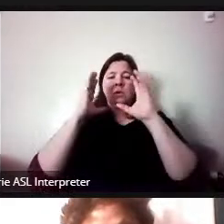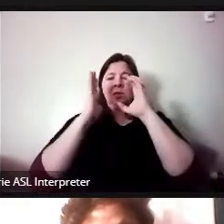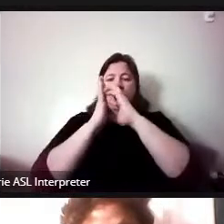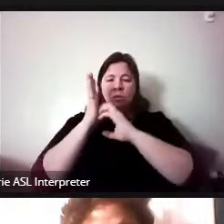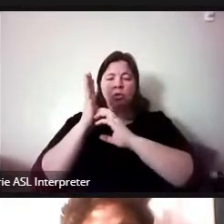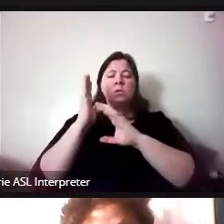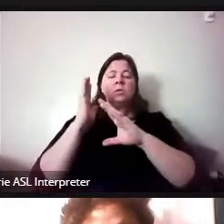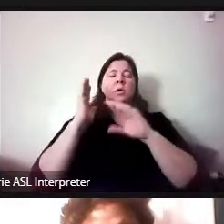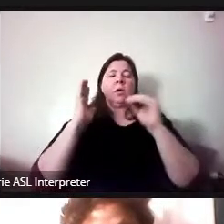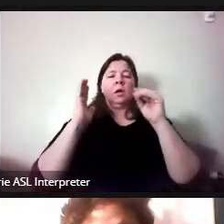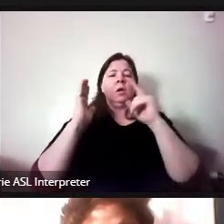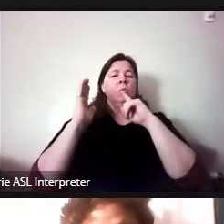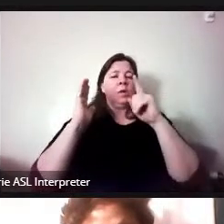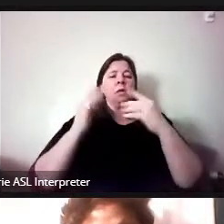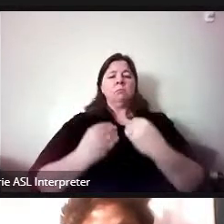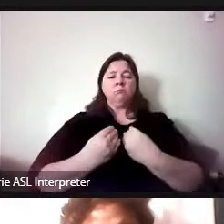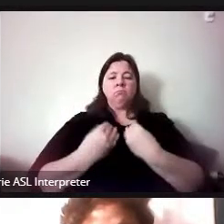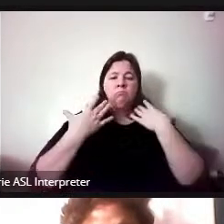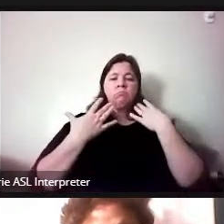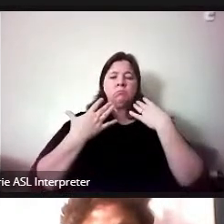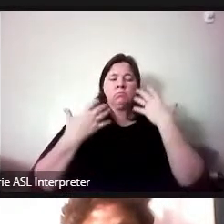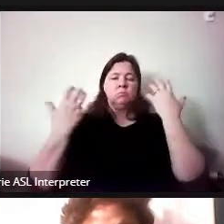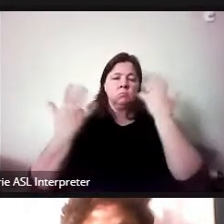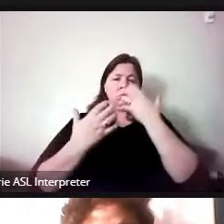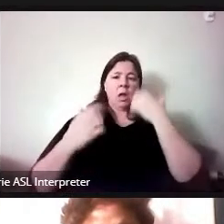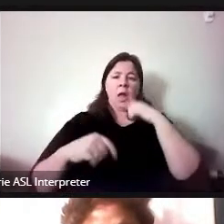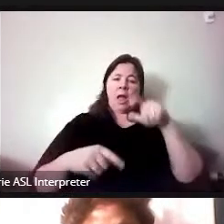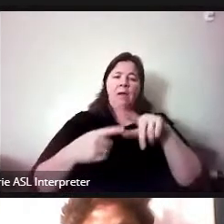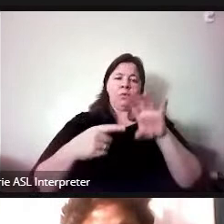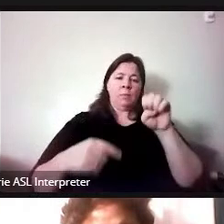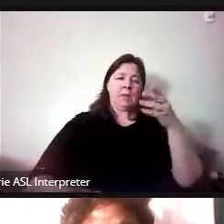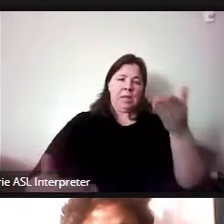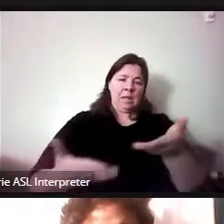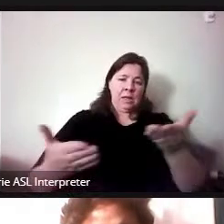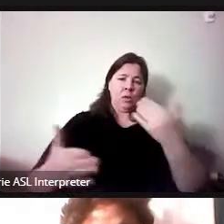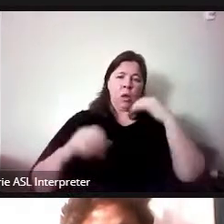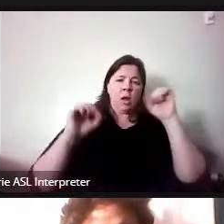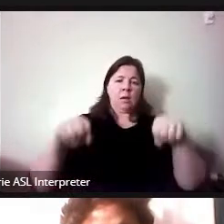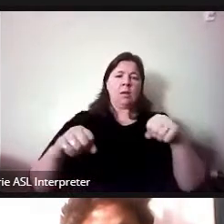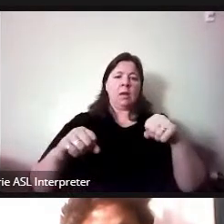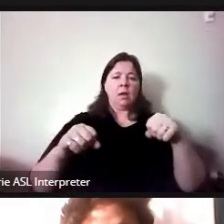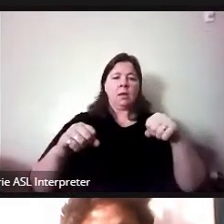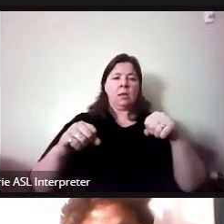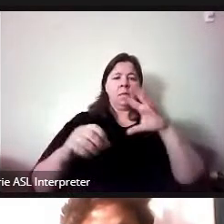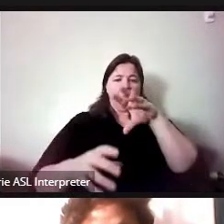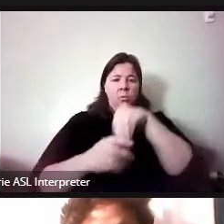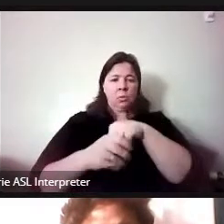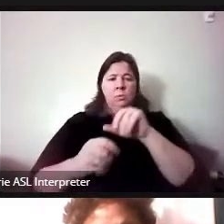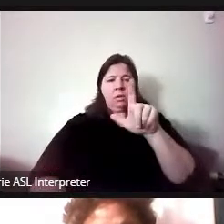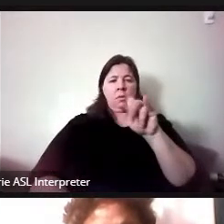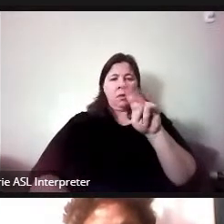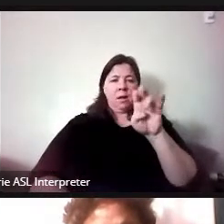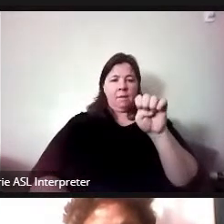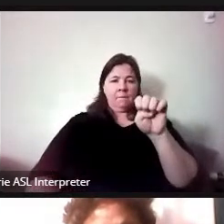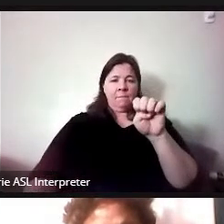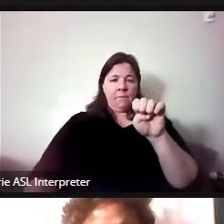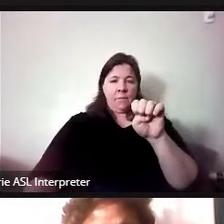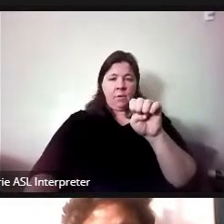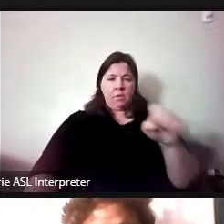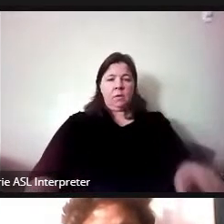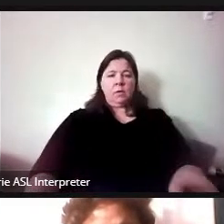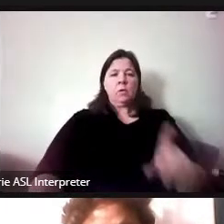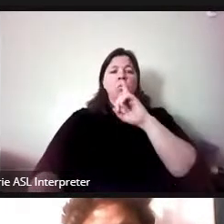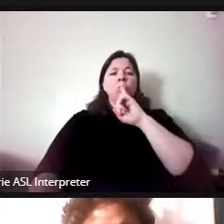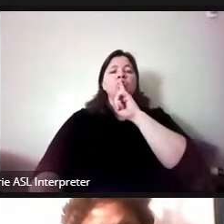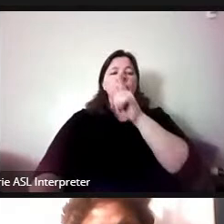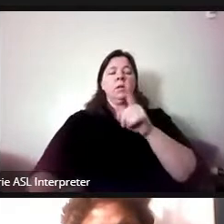it's been quite inspiring. And I say today I have to be here so that I can also participate live. It's quite encouraging,